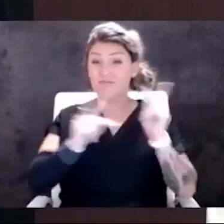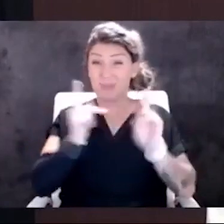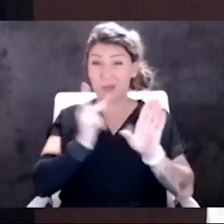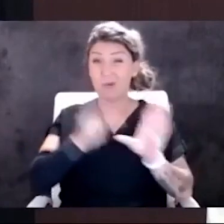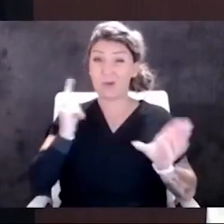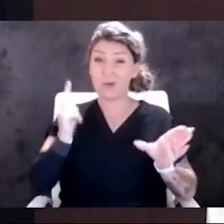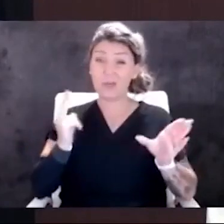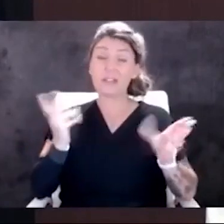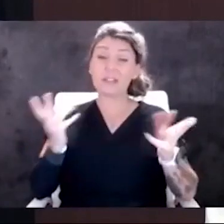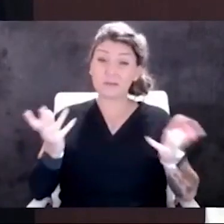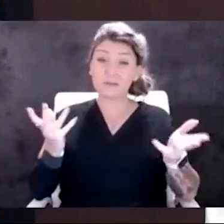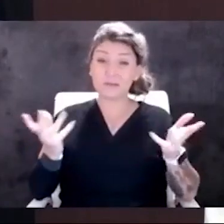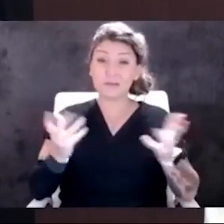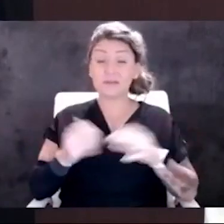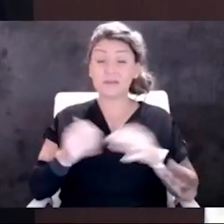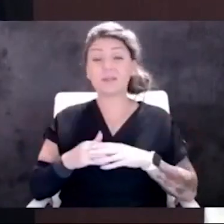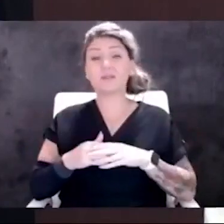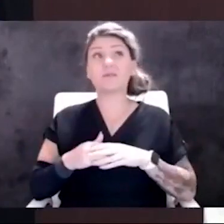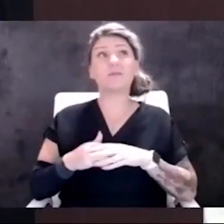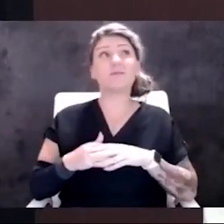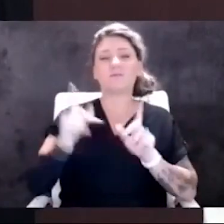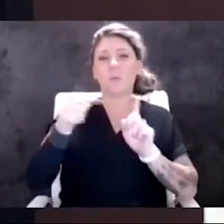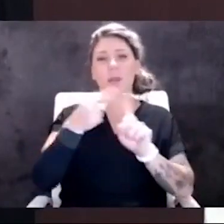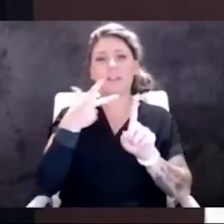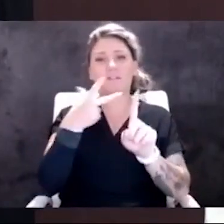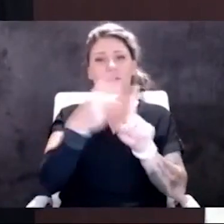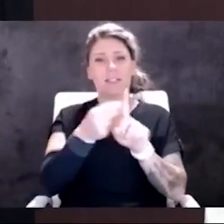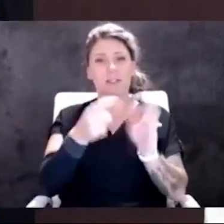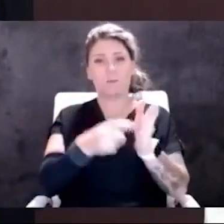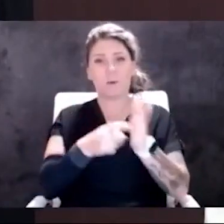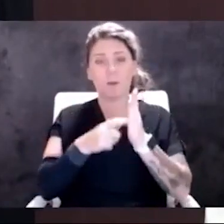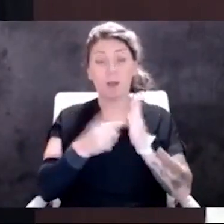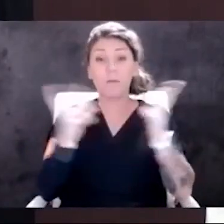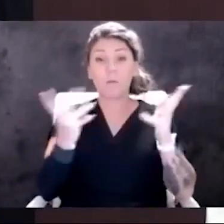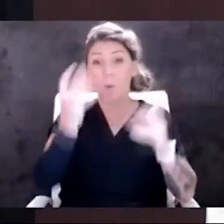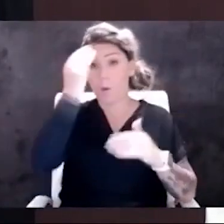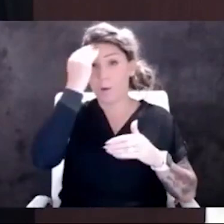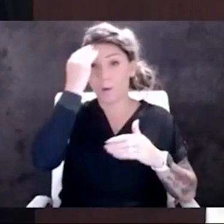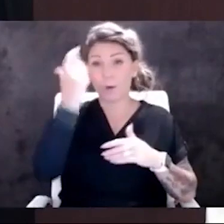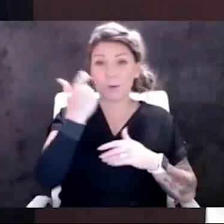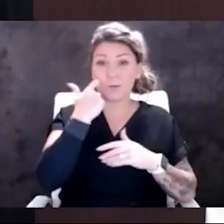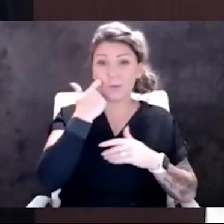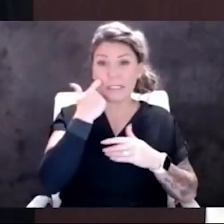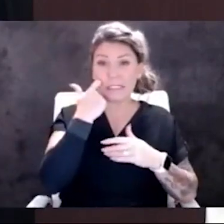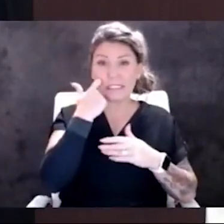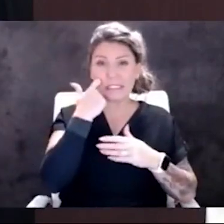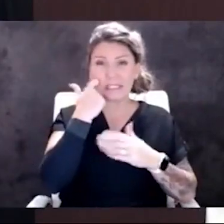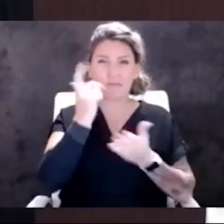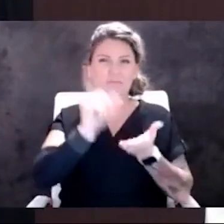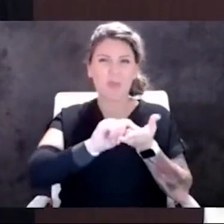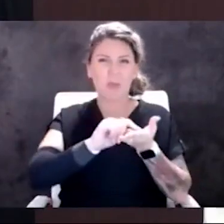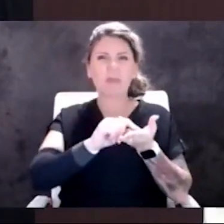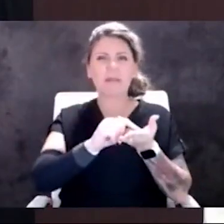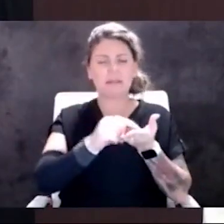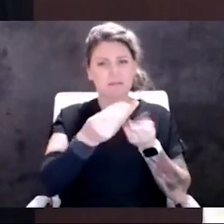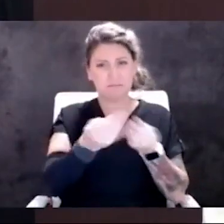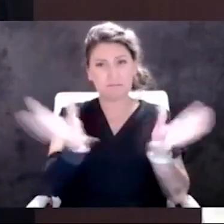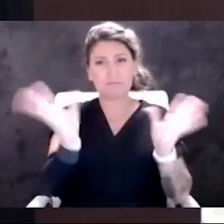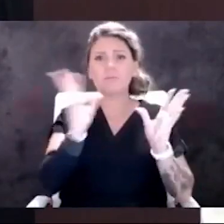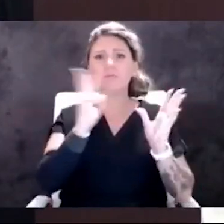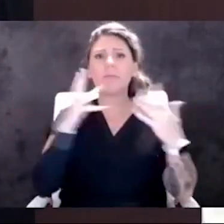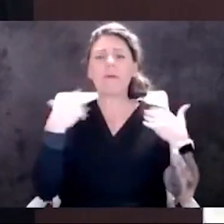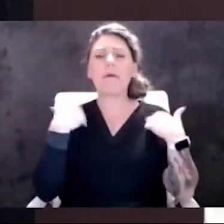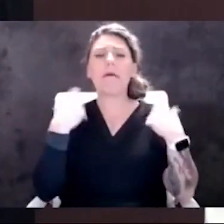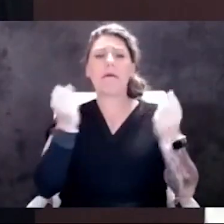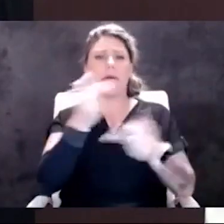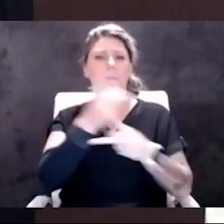have, when there's a vaccine requirement. What we know is from recent stuff that has come out by different about healthcare organizations, where that there have been